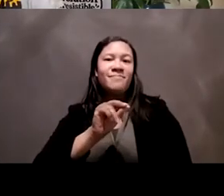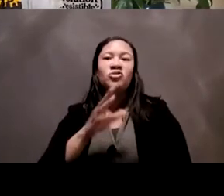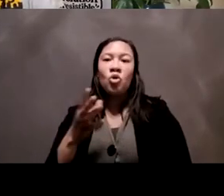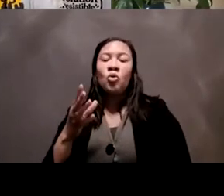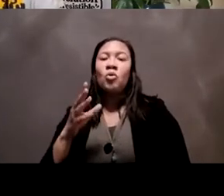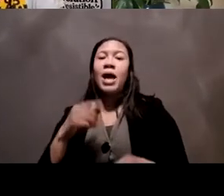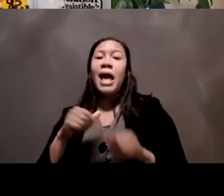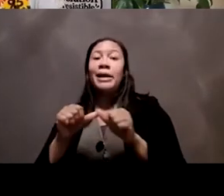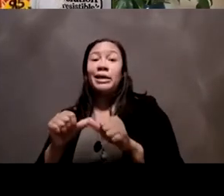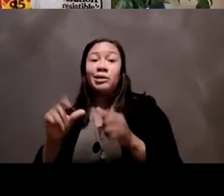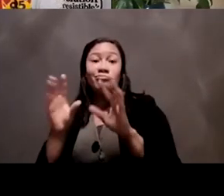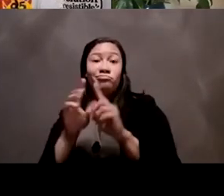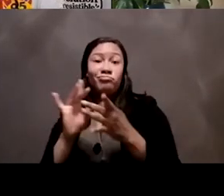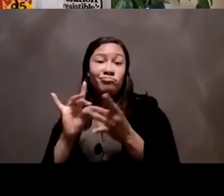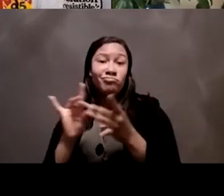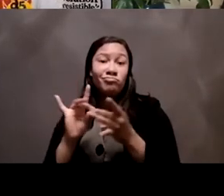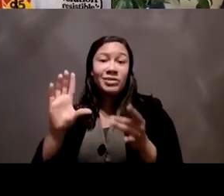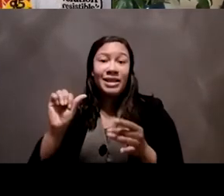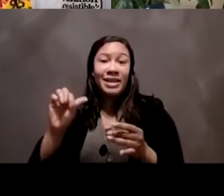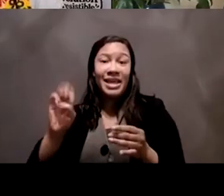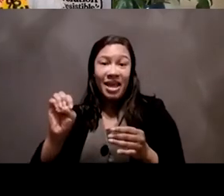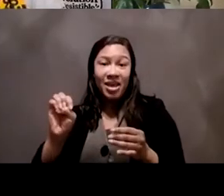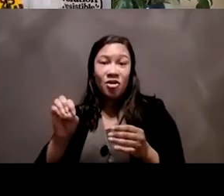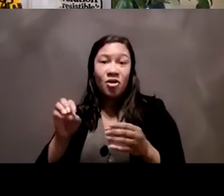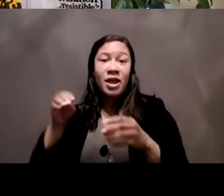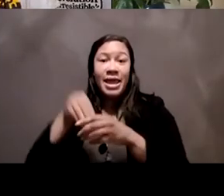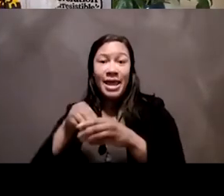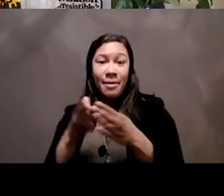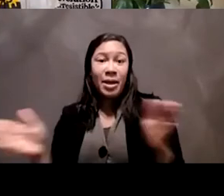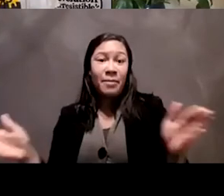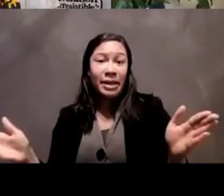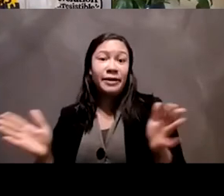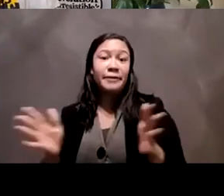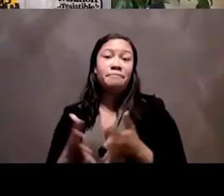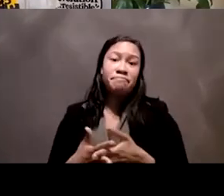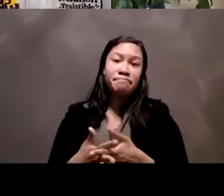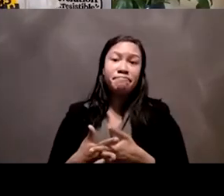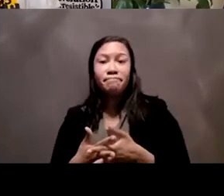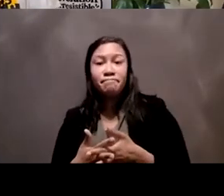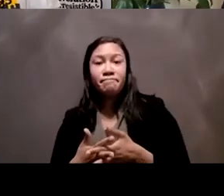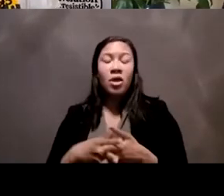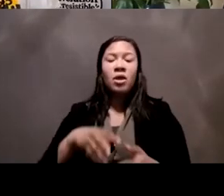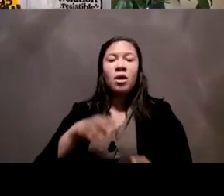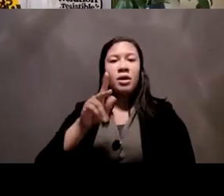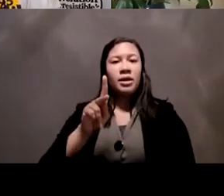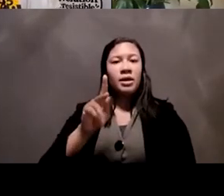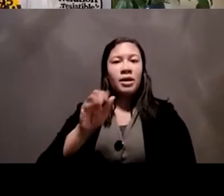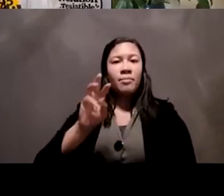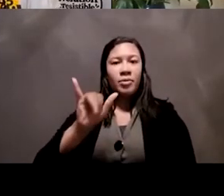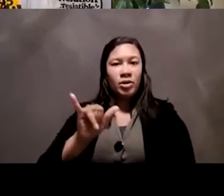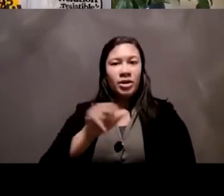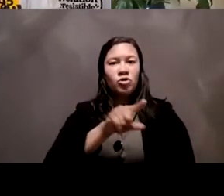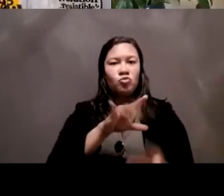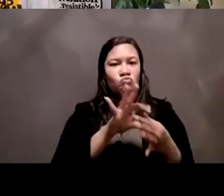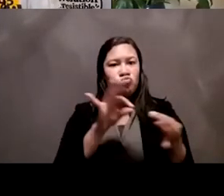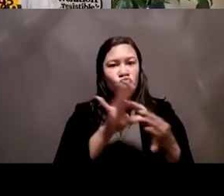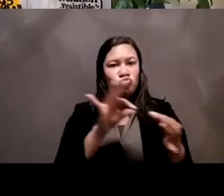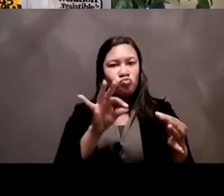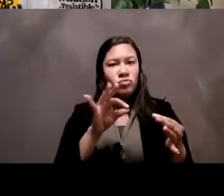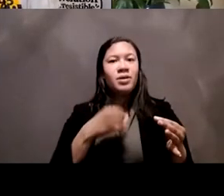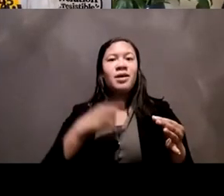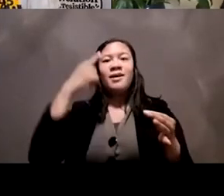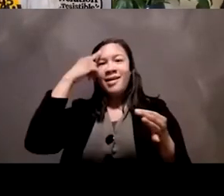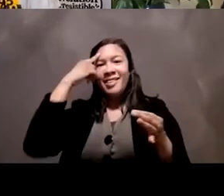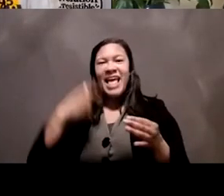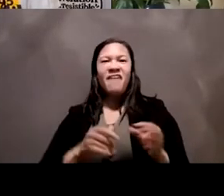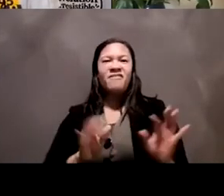that Kimberly, something you said sparked in me that it is such small acts and gestures.